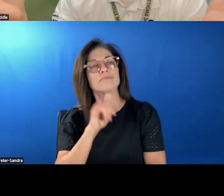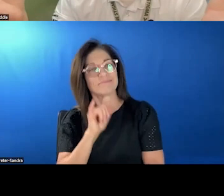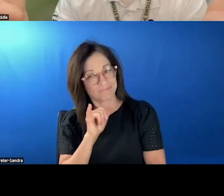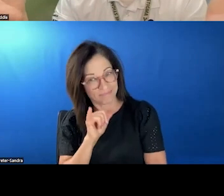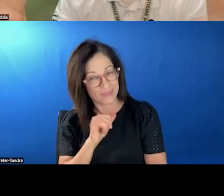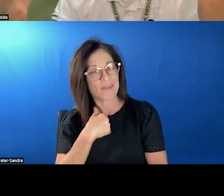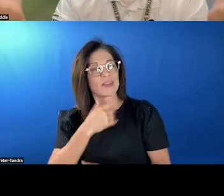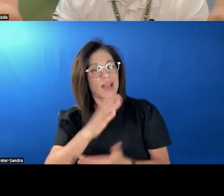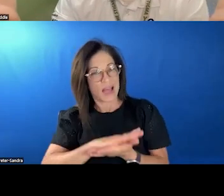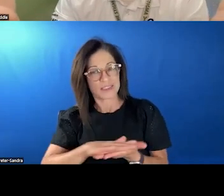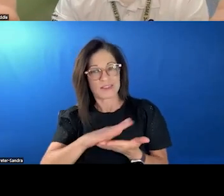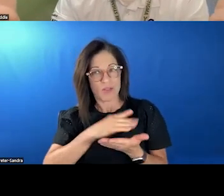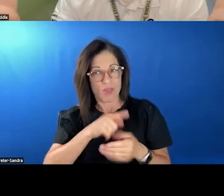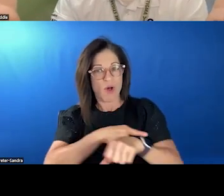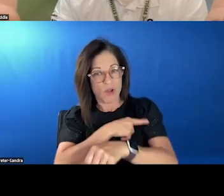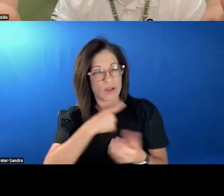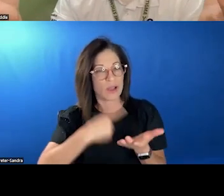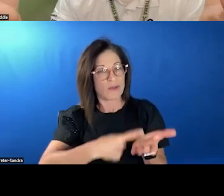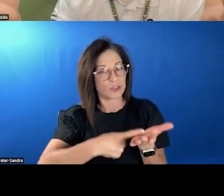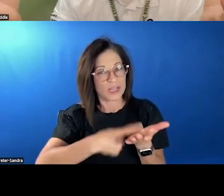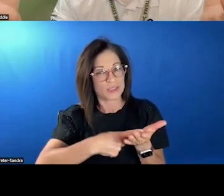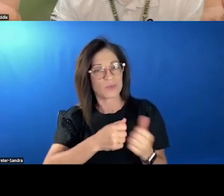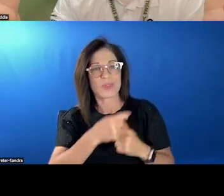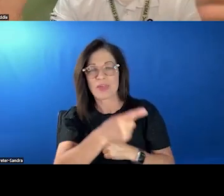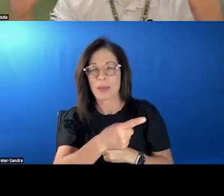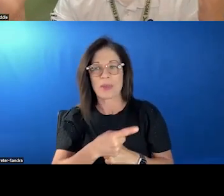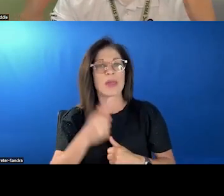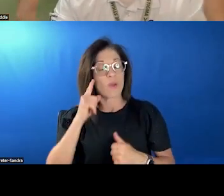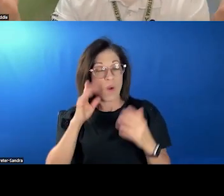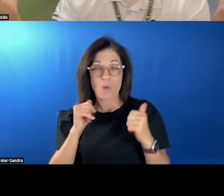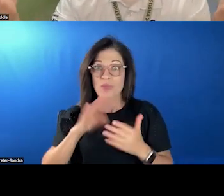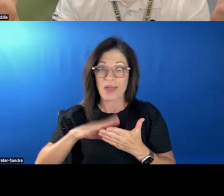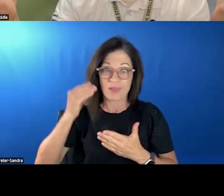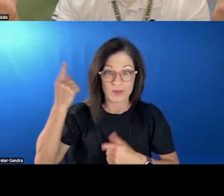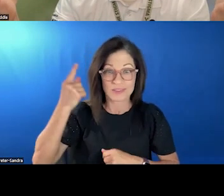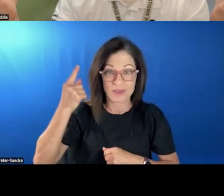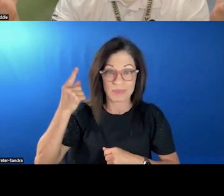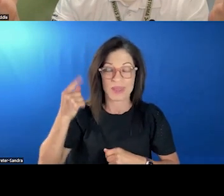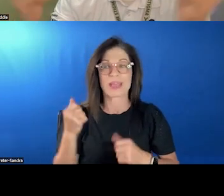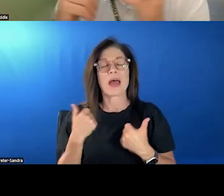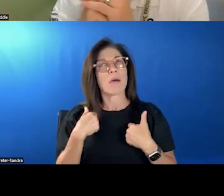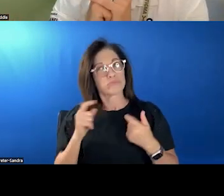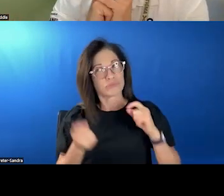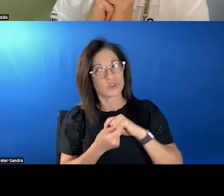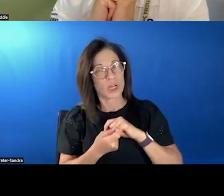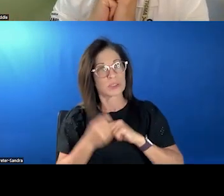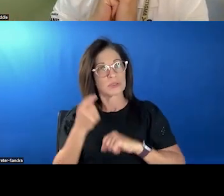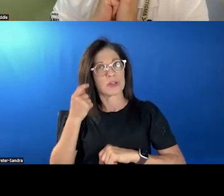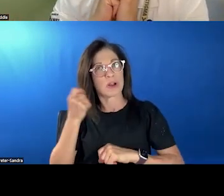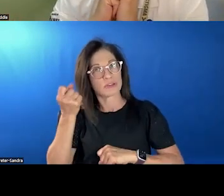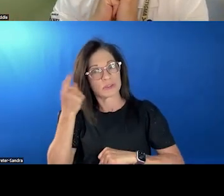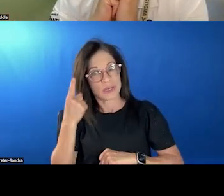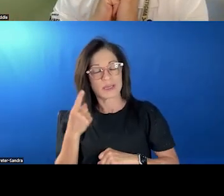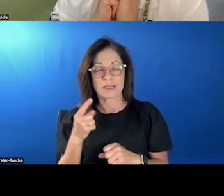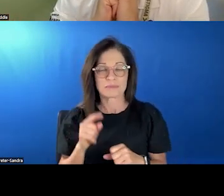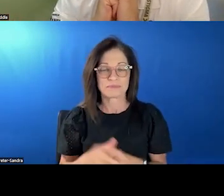long conversation with them. I hope they leave that with more information and an altered perception. We